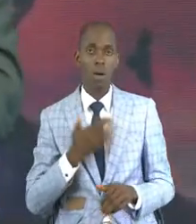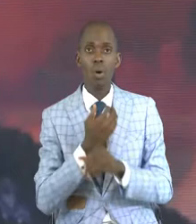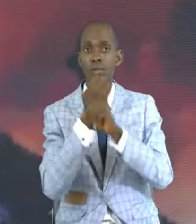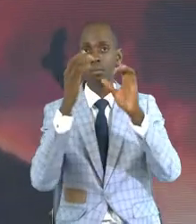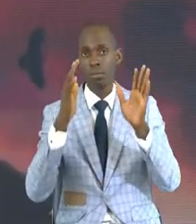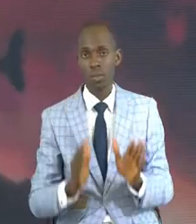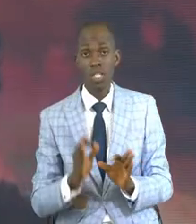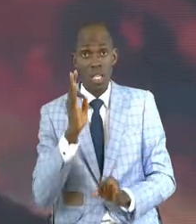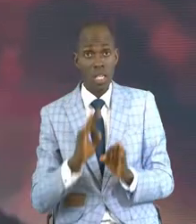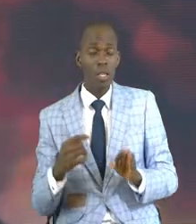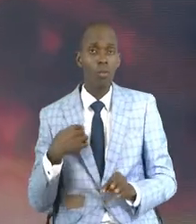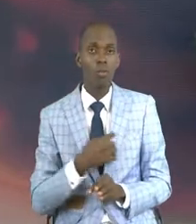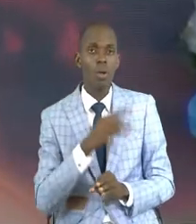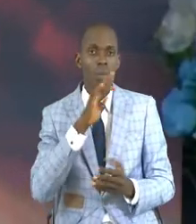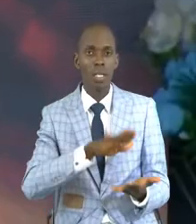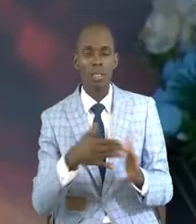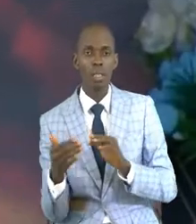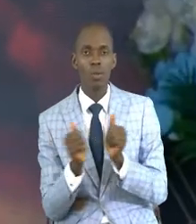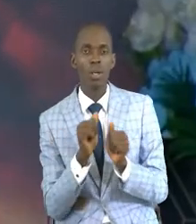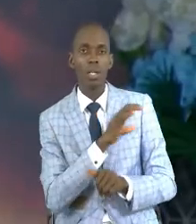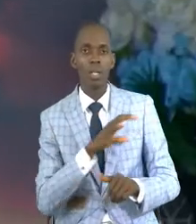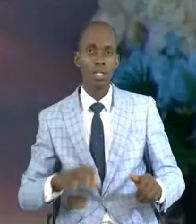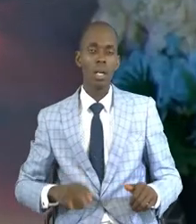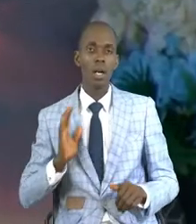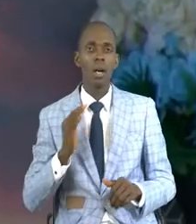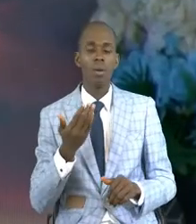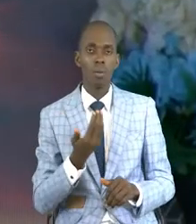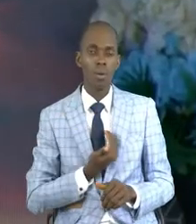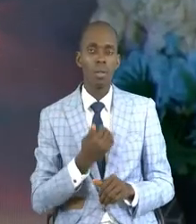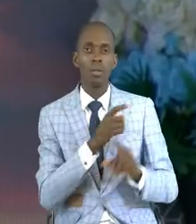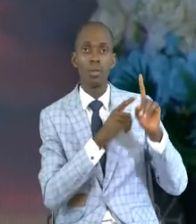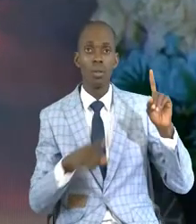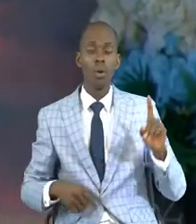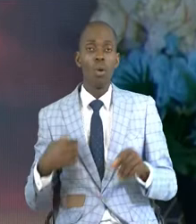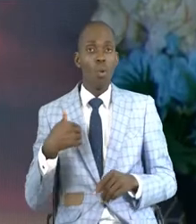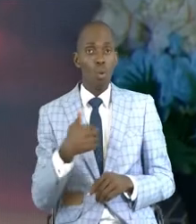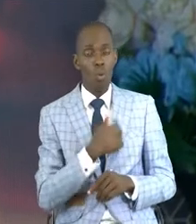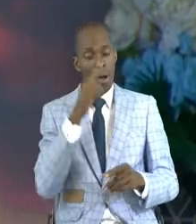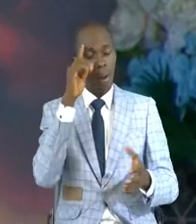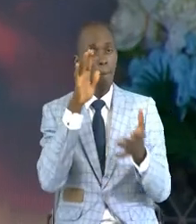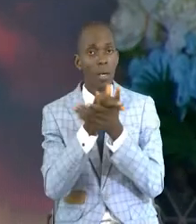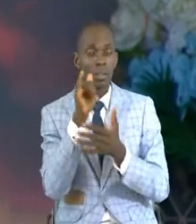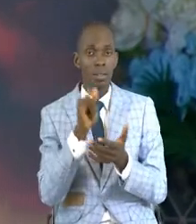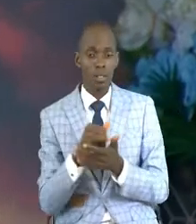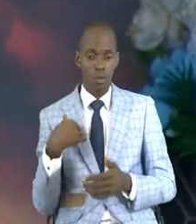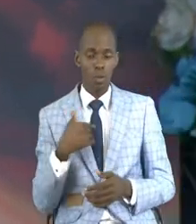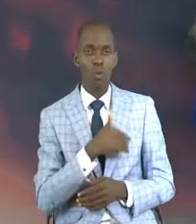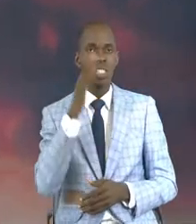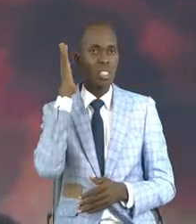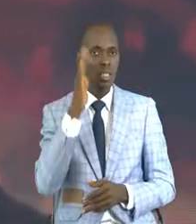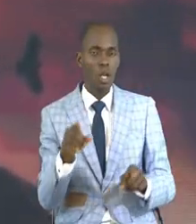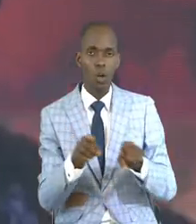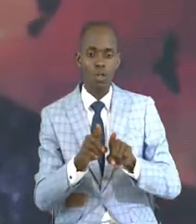dead with Christ, we believe that we shall also live with Him. We don't